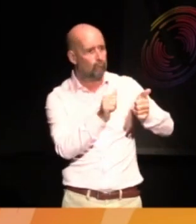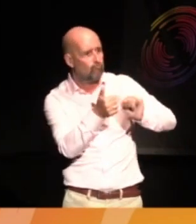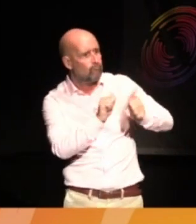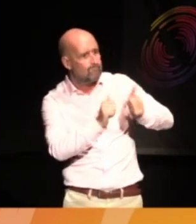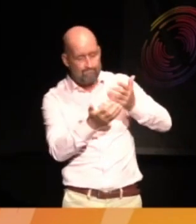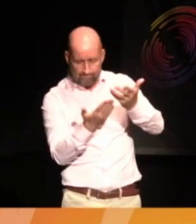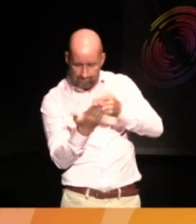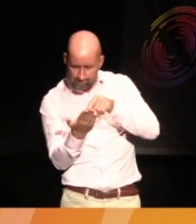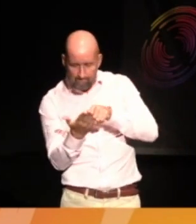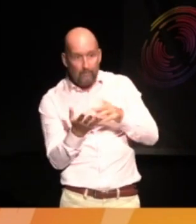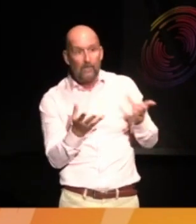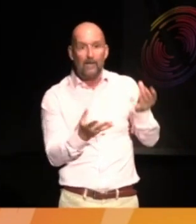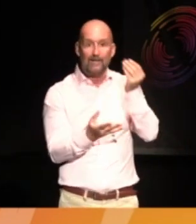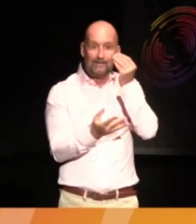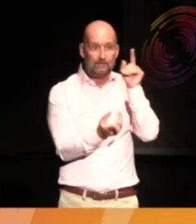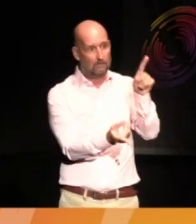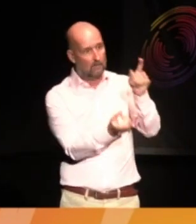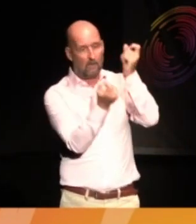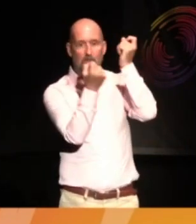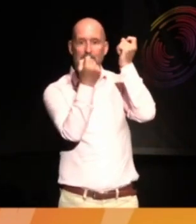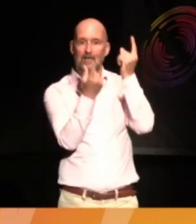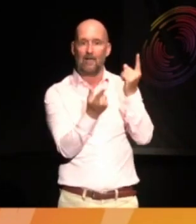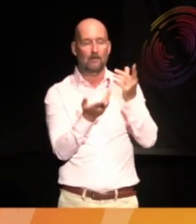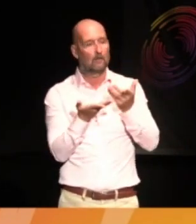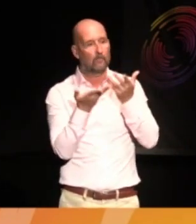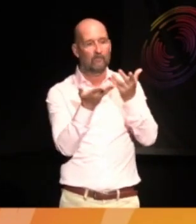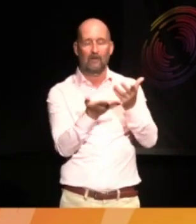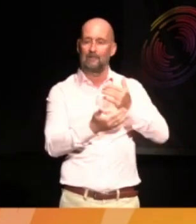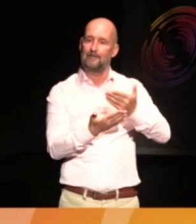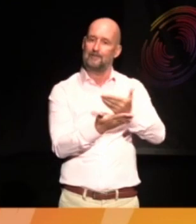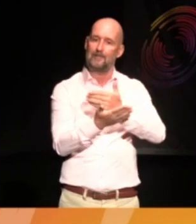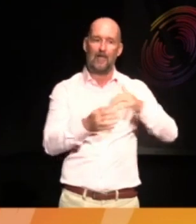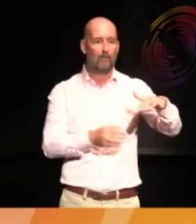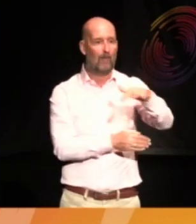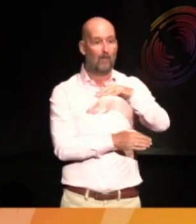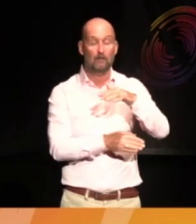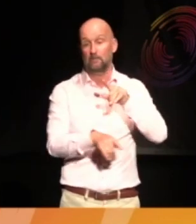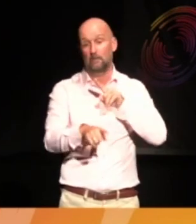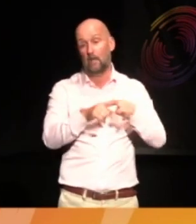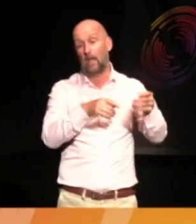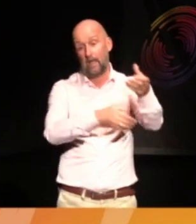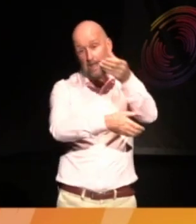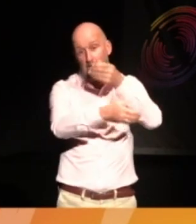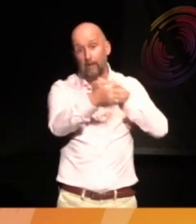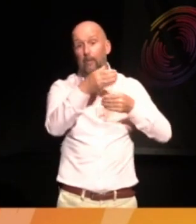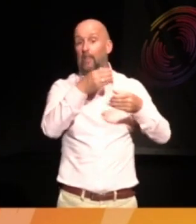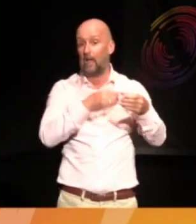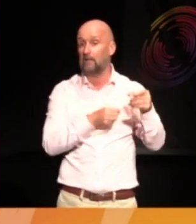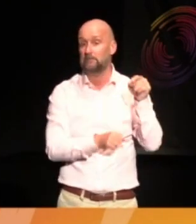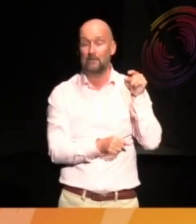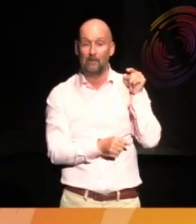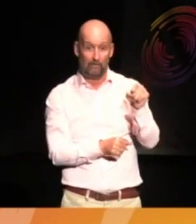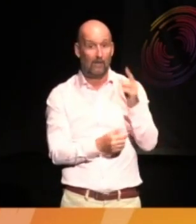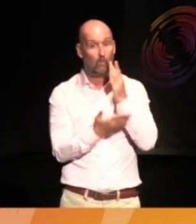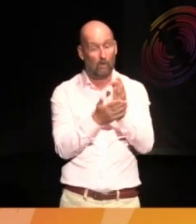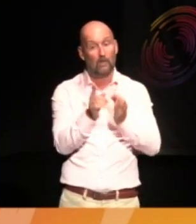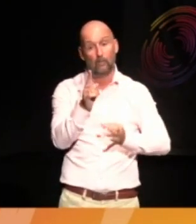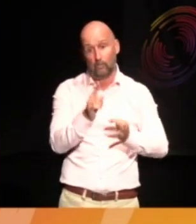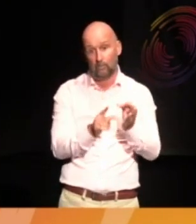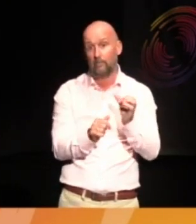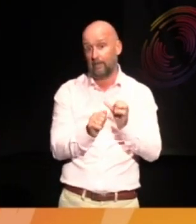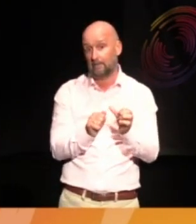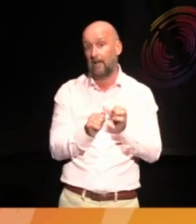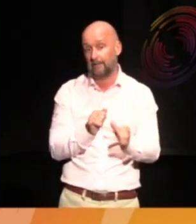people, listen, understand, provide a safe place, empathise. That will make the difference, basically.